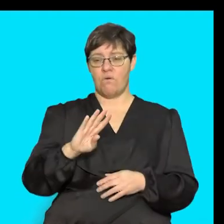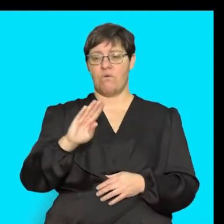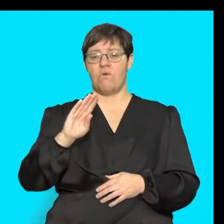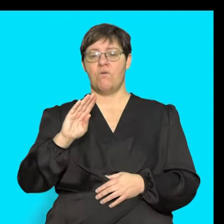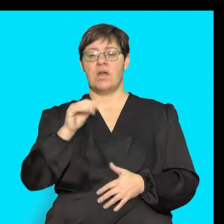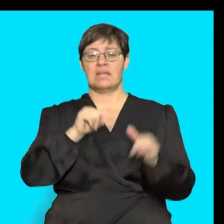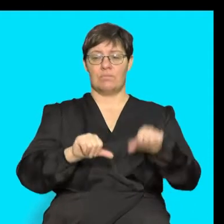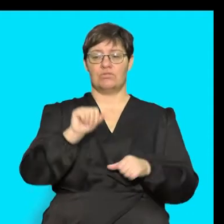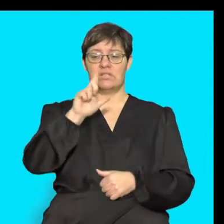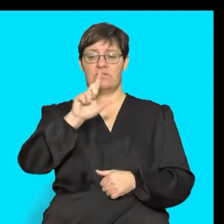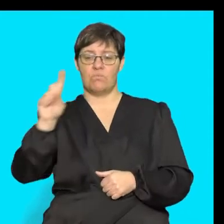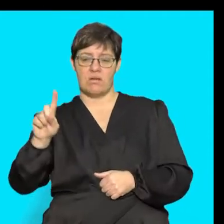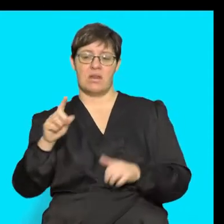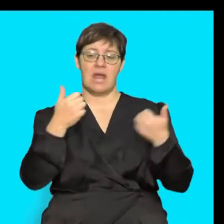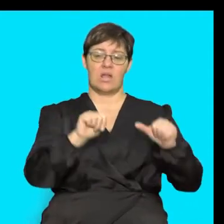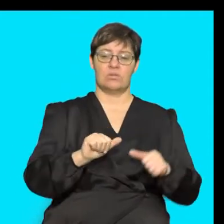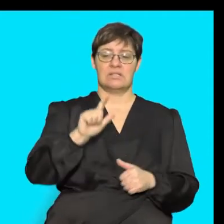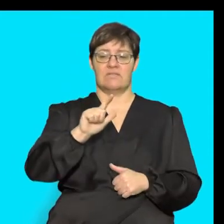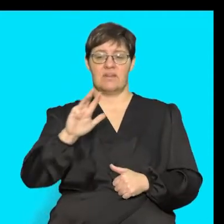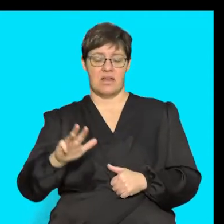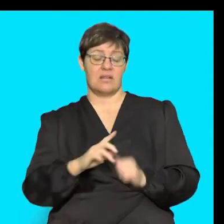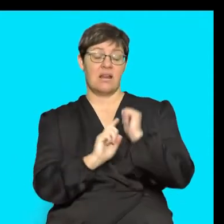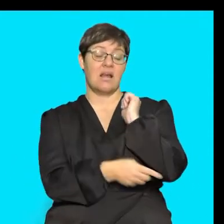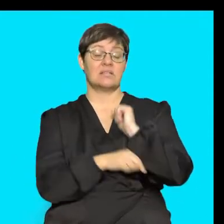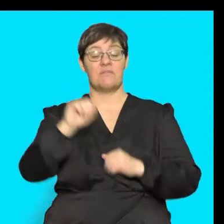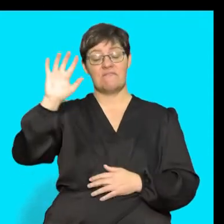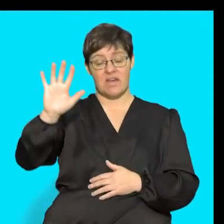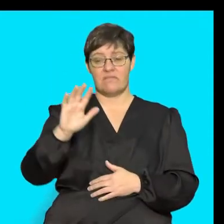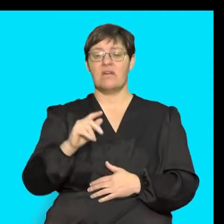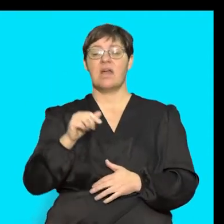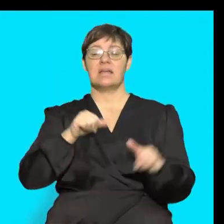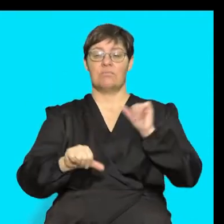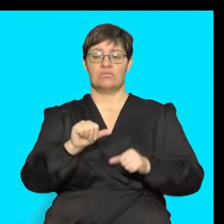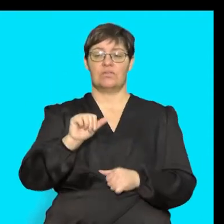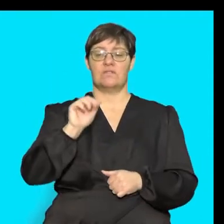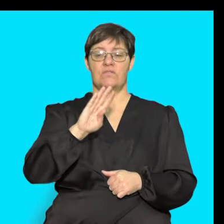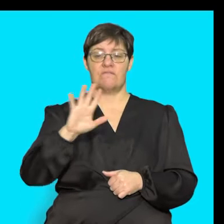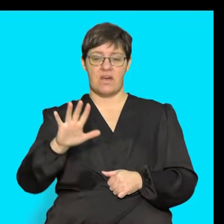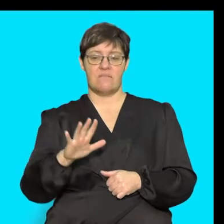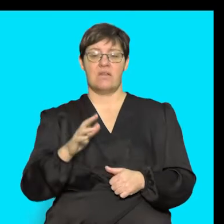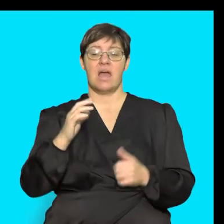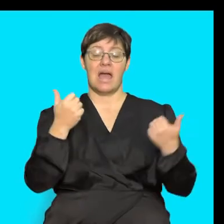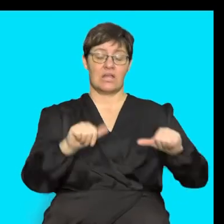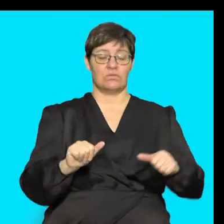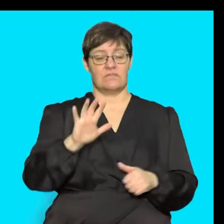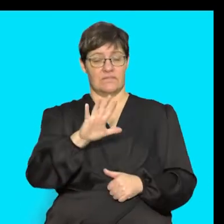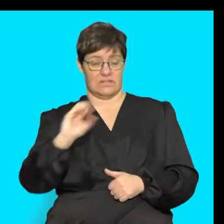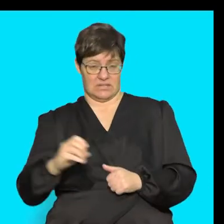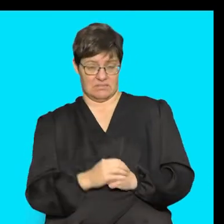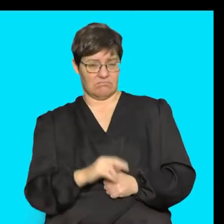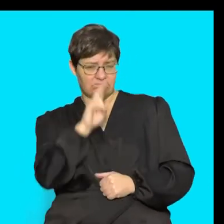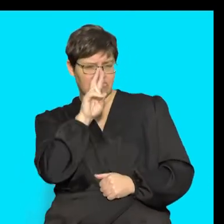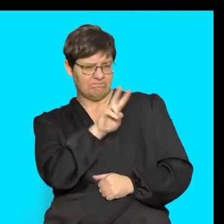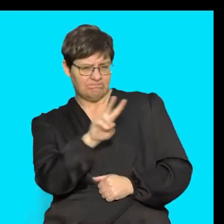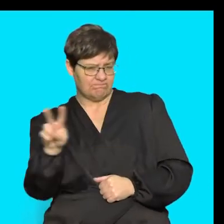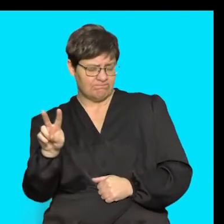there, 79 for accounting. Lastly, 45 chemistry, and 50 for accounting. What do you see from the